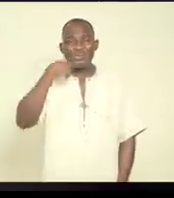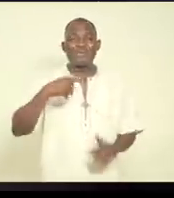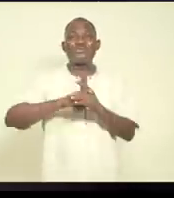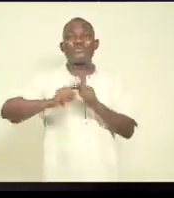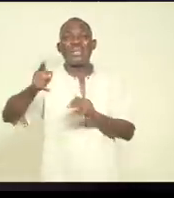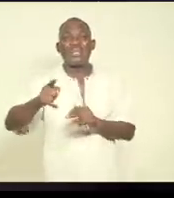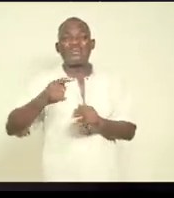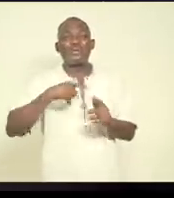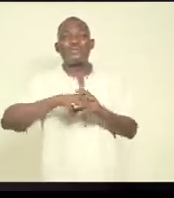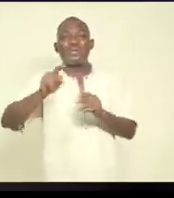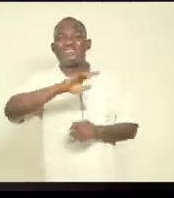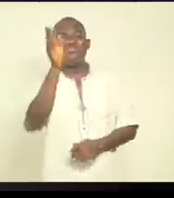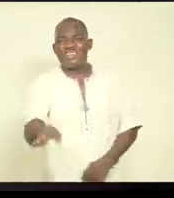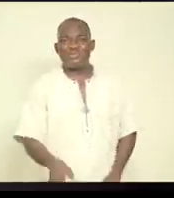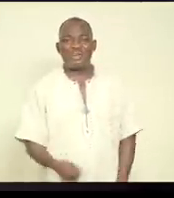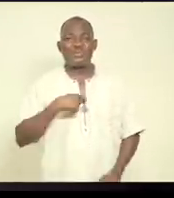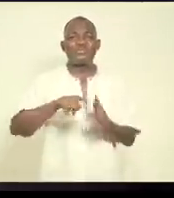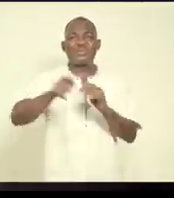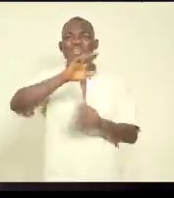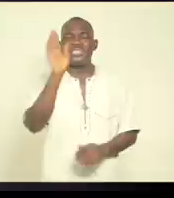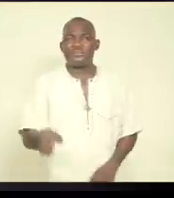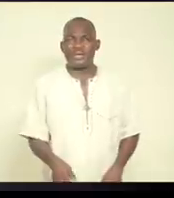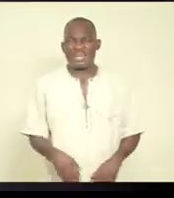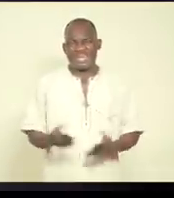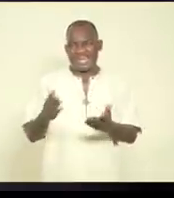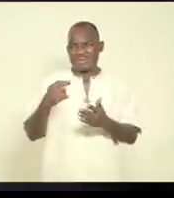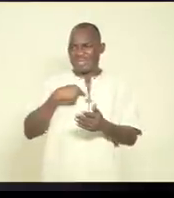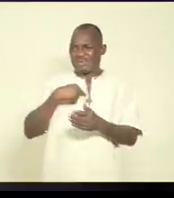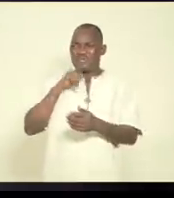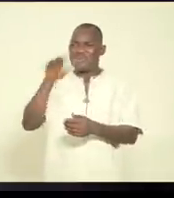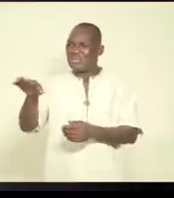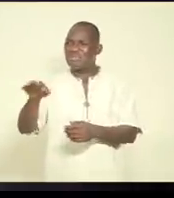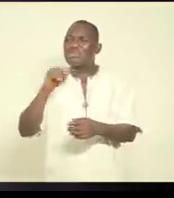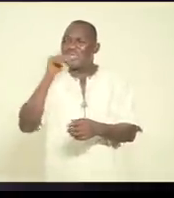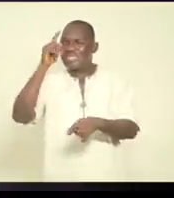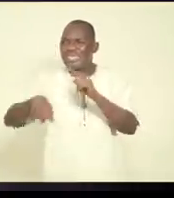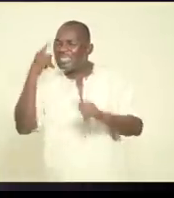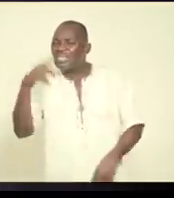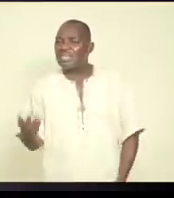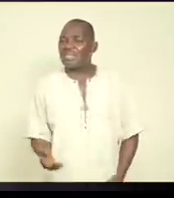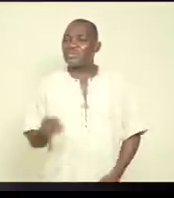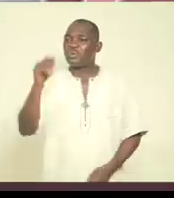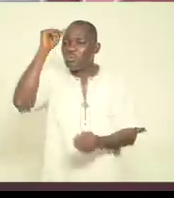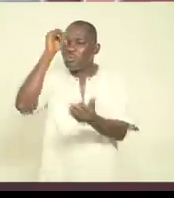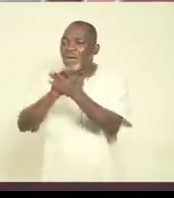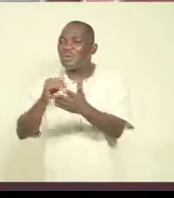what? Sometimes I don't understand women like your type. You don't even have a husband or a child and yet.